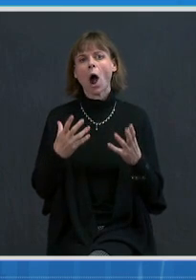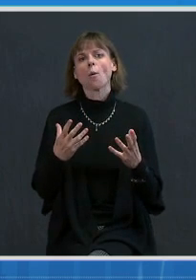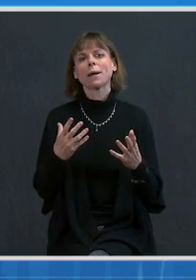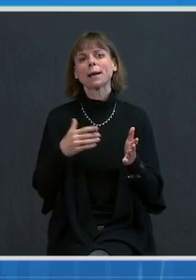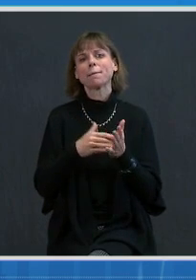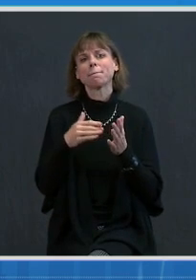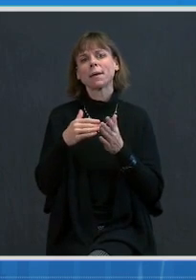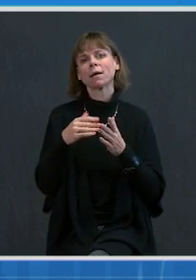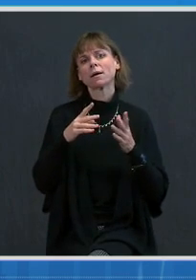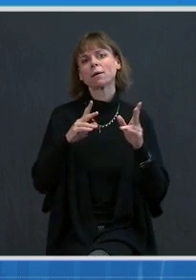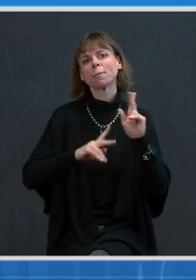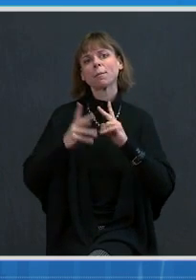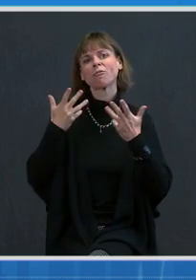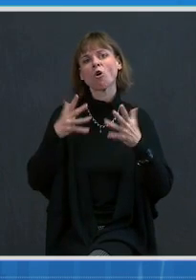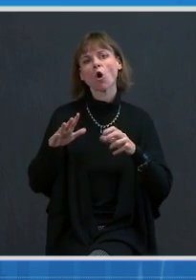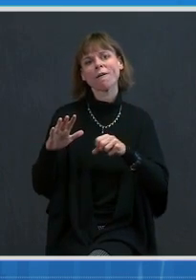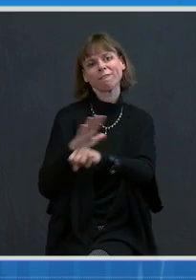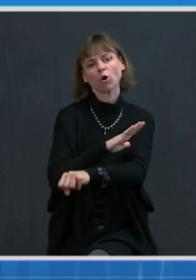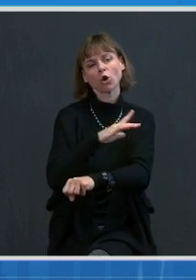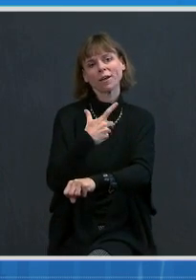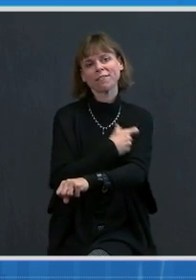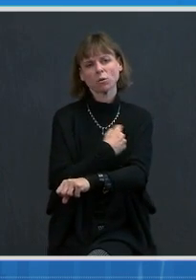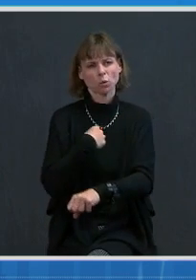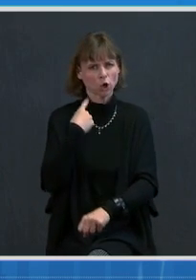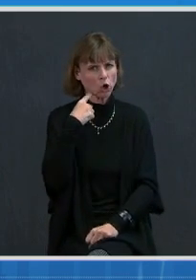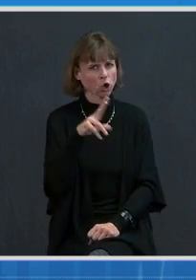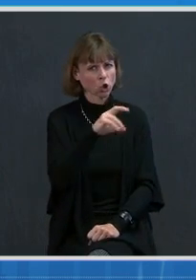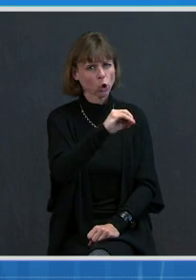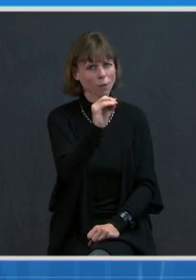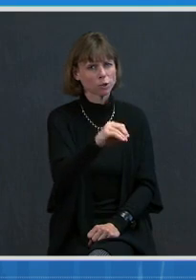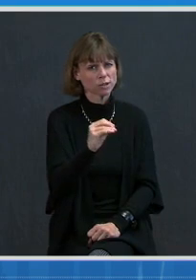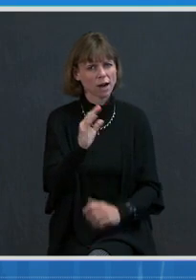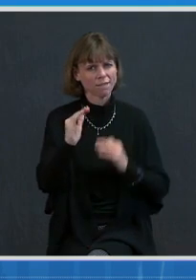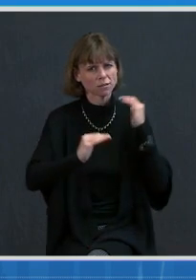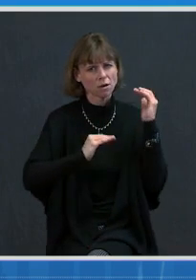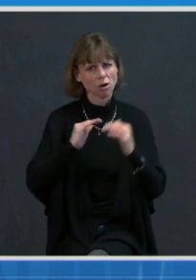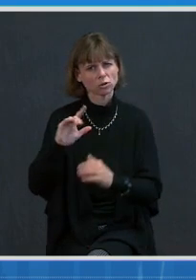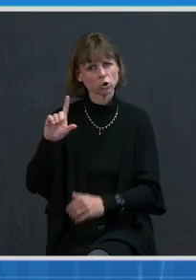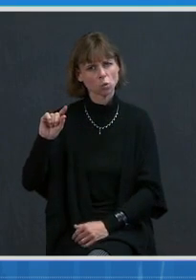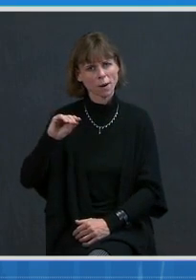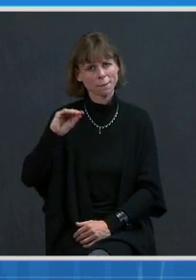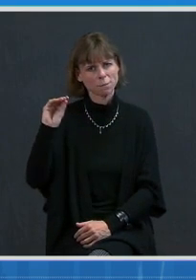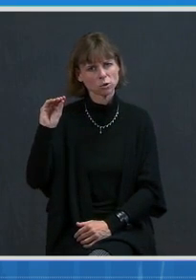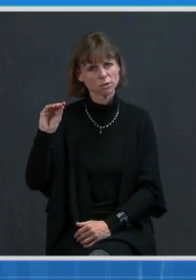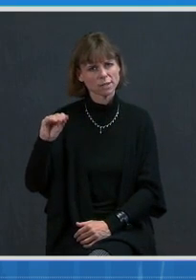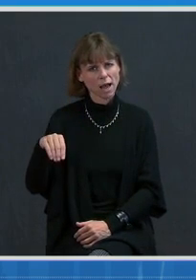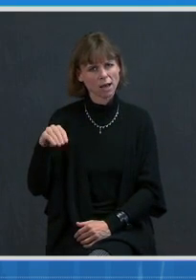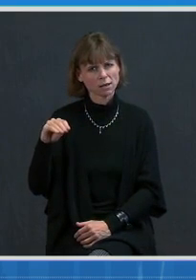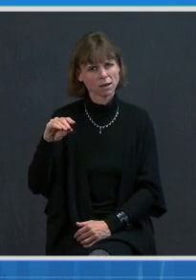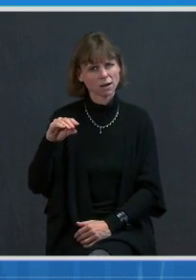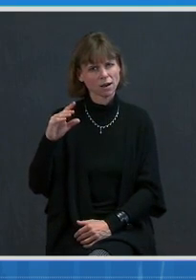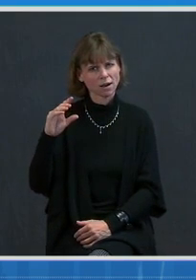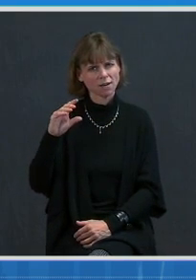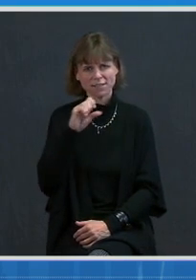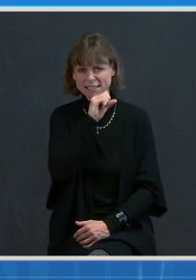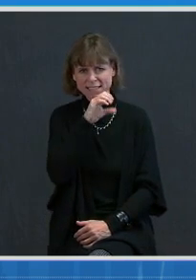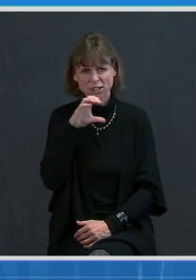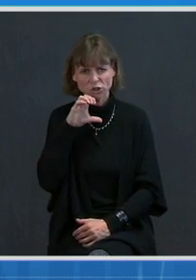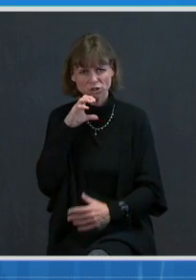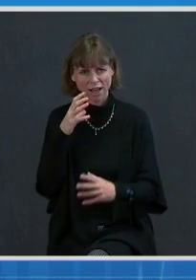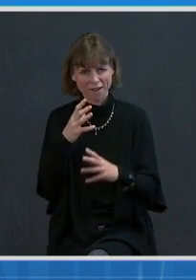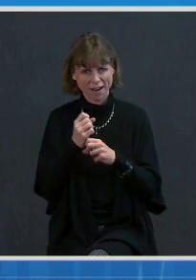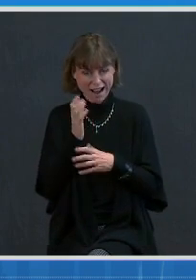vaccinated. Today we heard that 30% of the adults or 20% of the seniors had received some